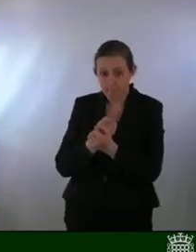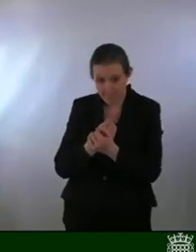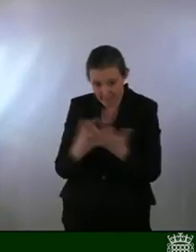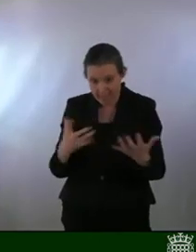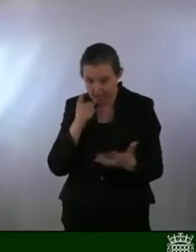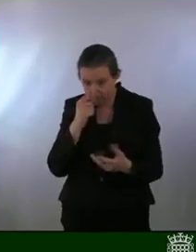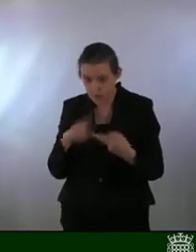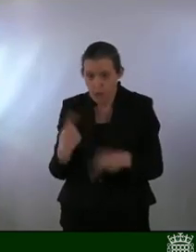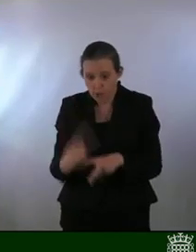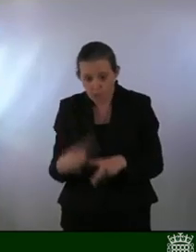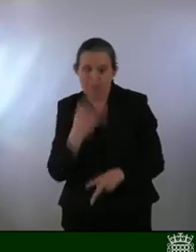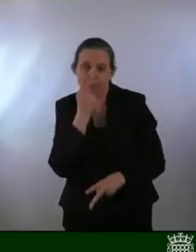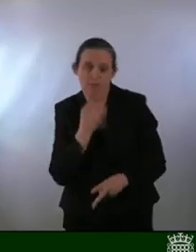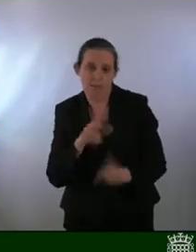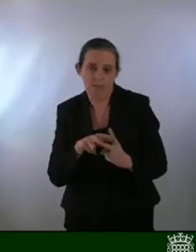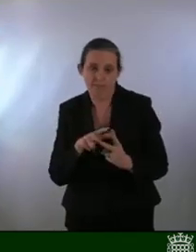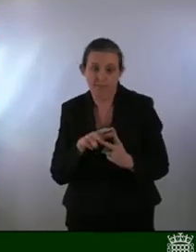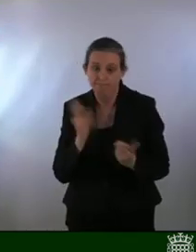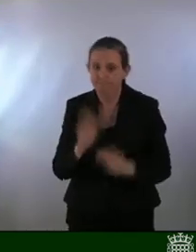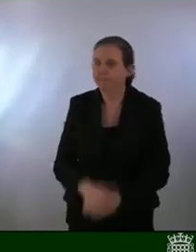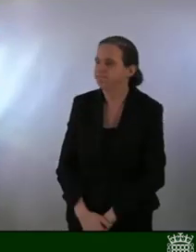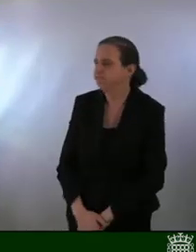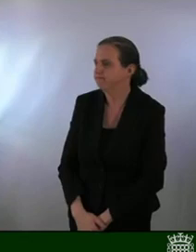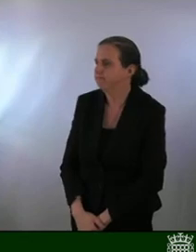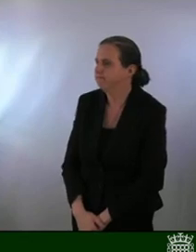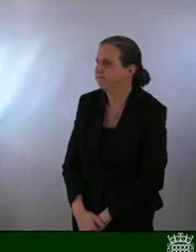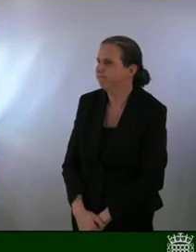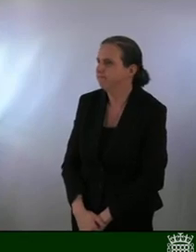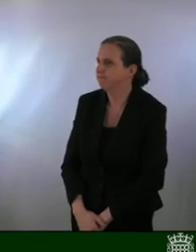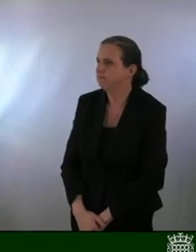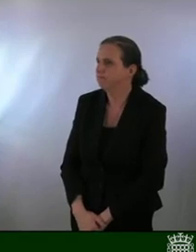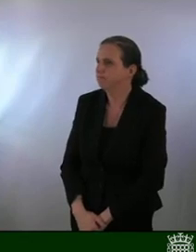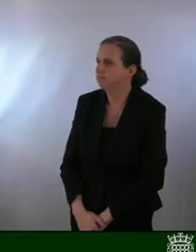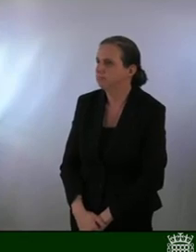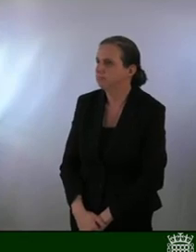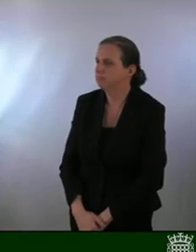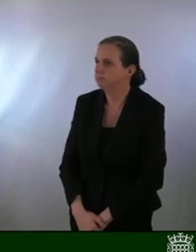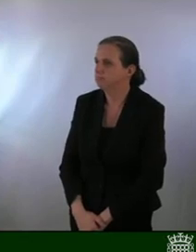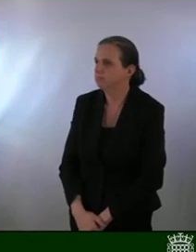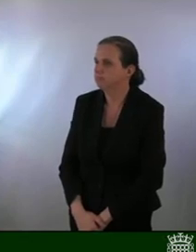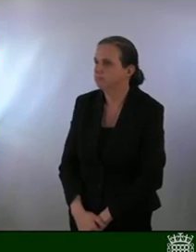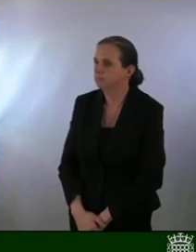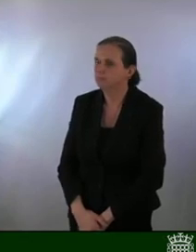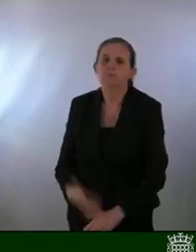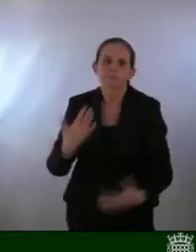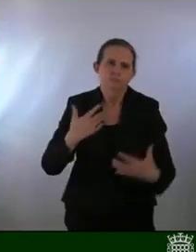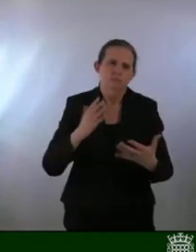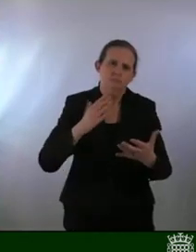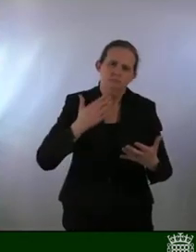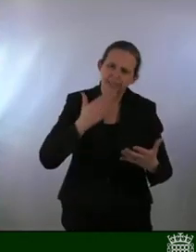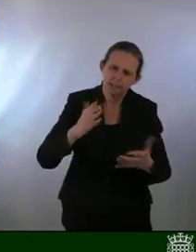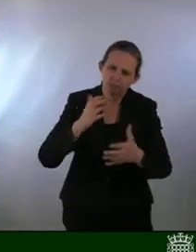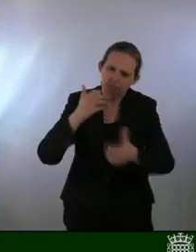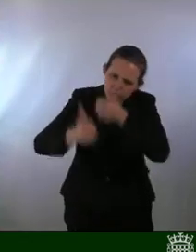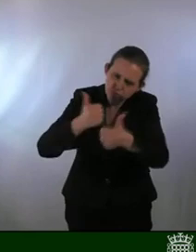as possible. Nicky Aitken. May I thank my right honourable friend on the sterling job that he, his